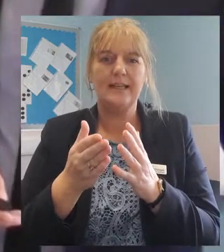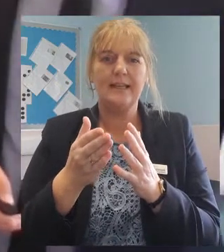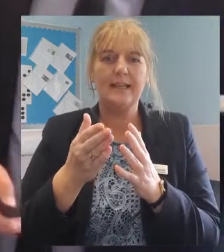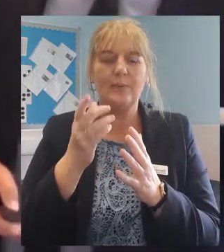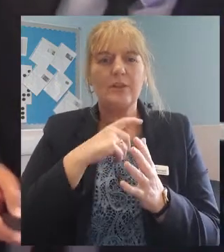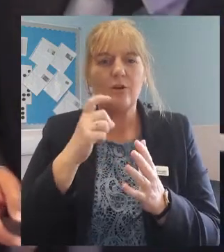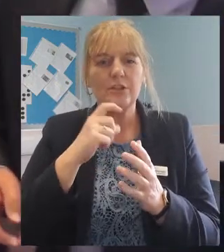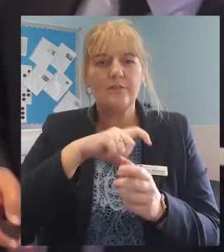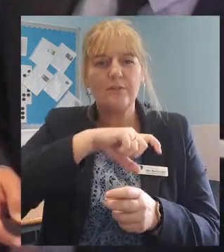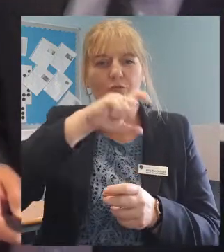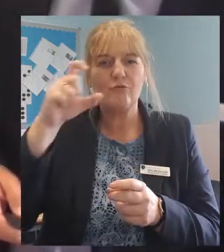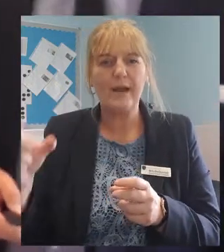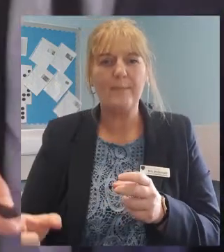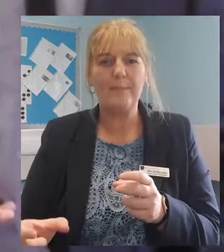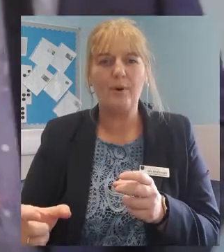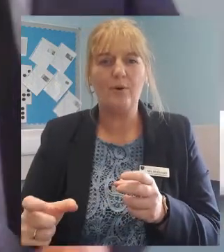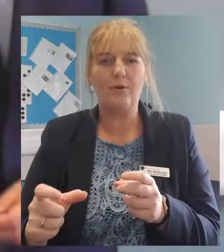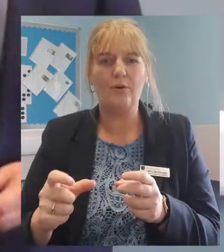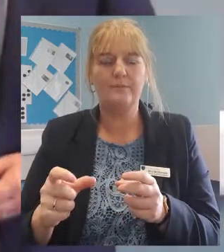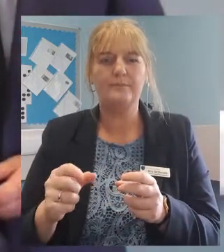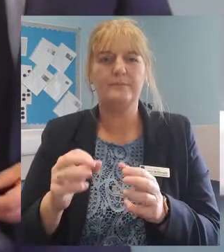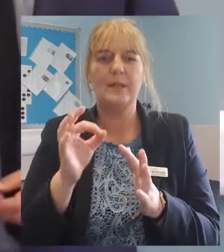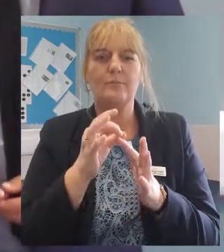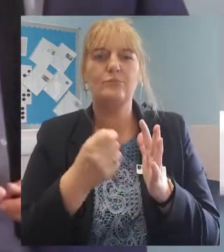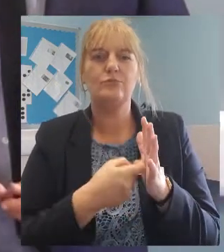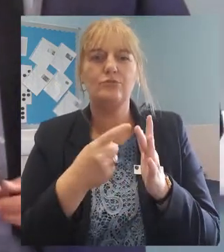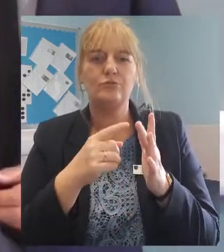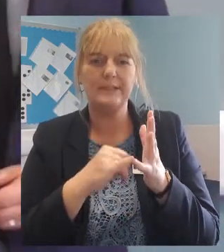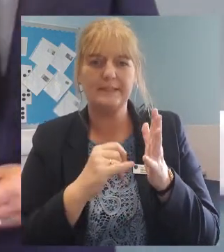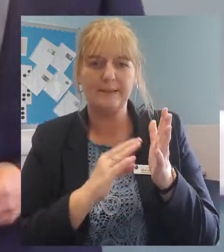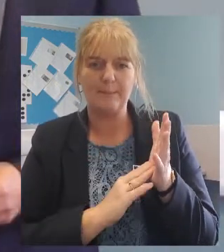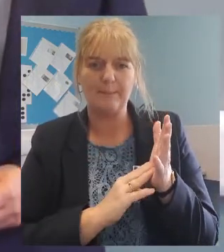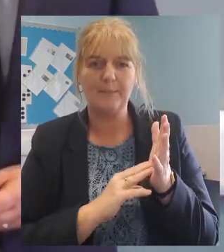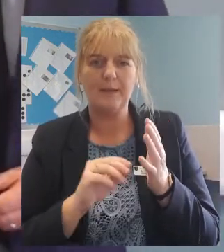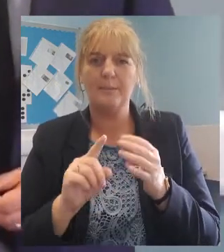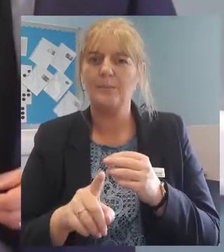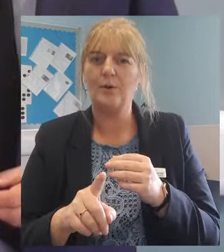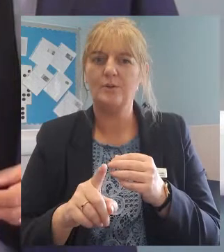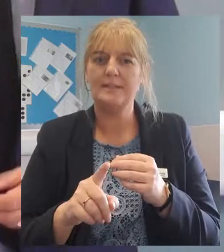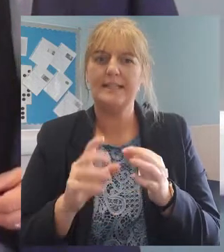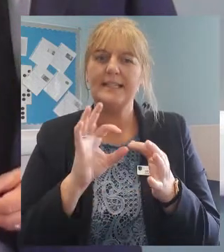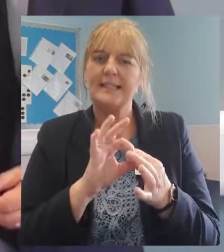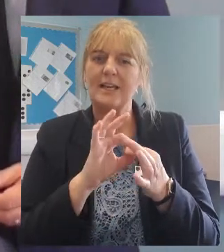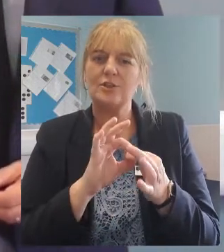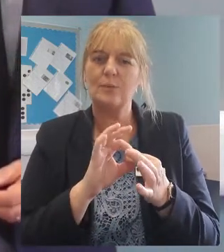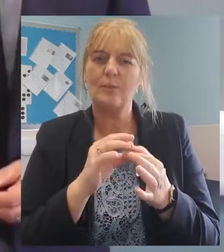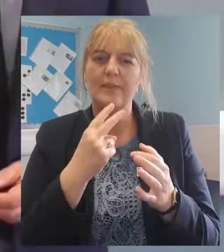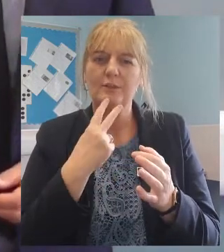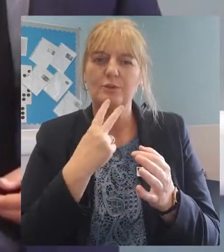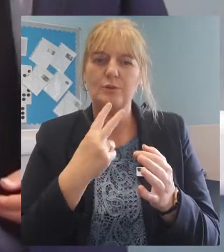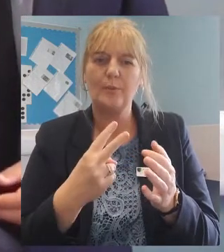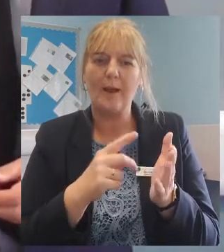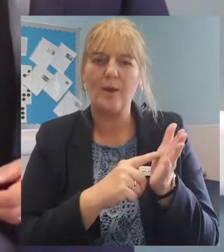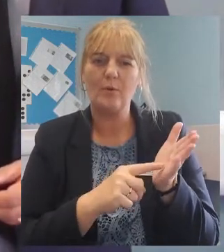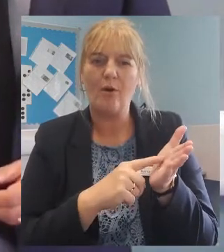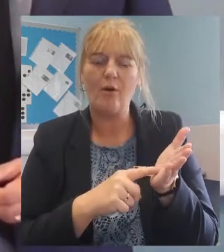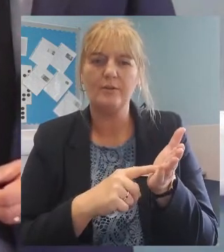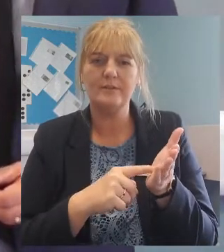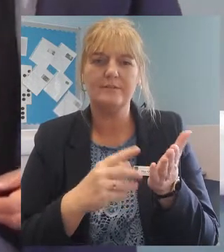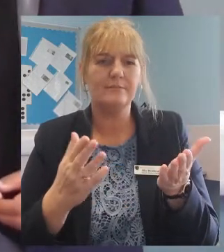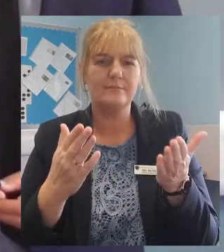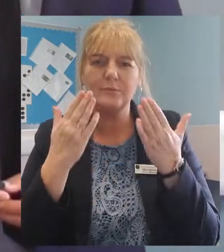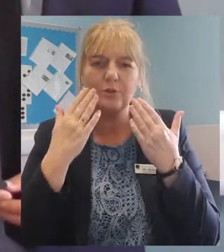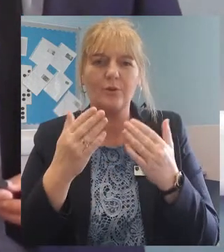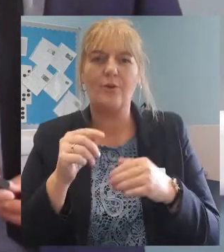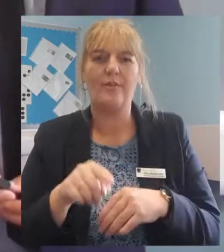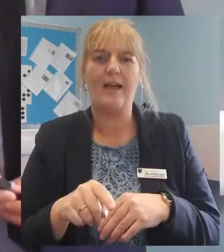prism. However, his connection with the £2 coin is not as well known. If you look carefully on the